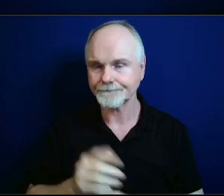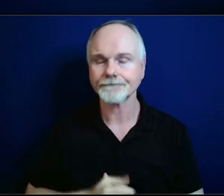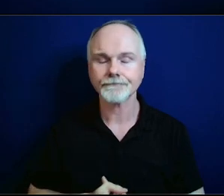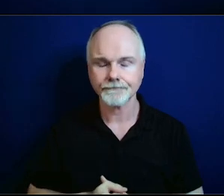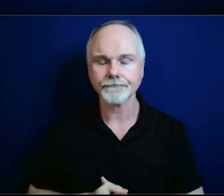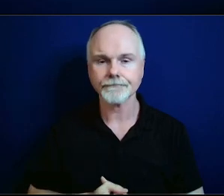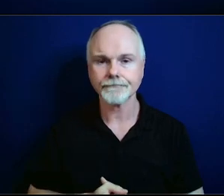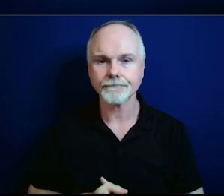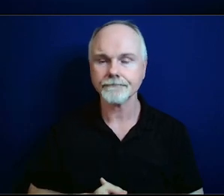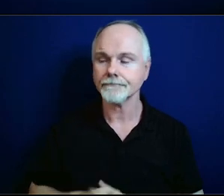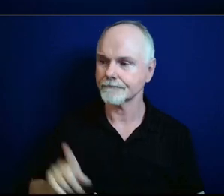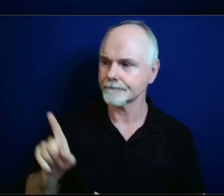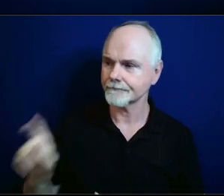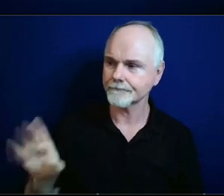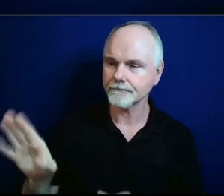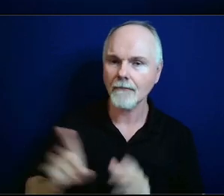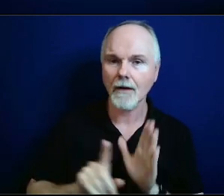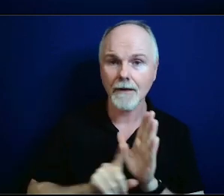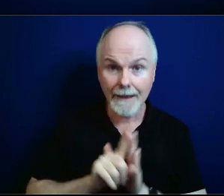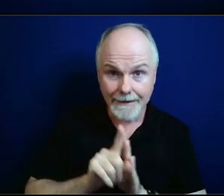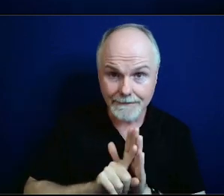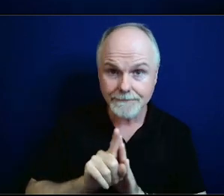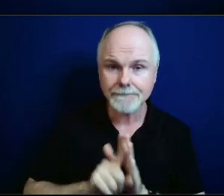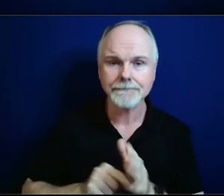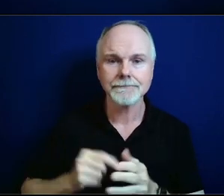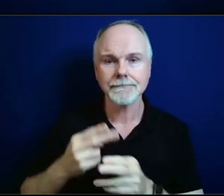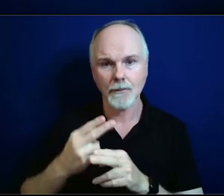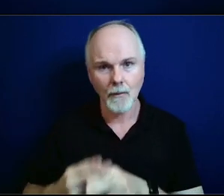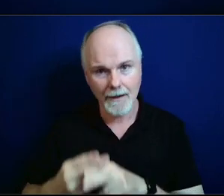her for her height and weight.